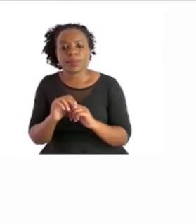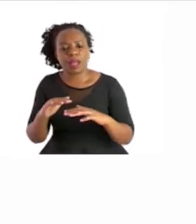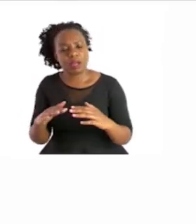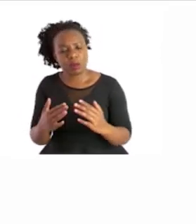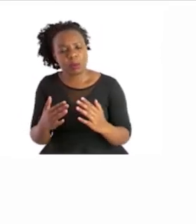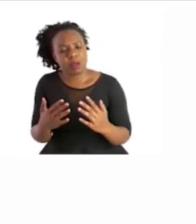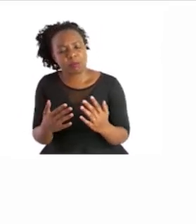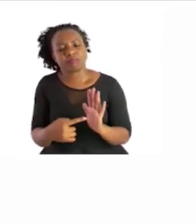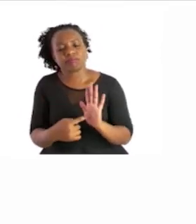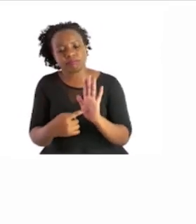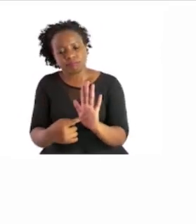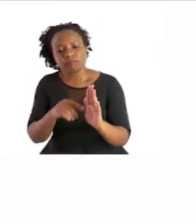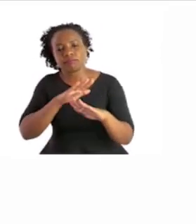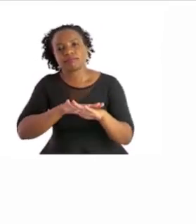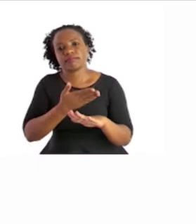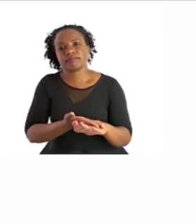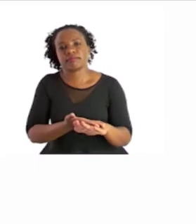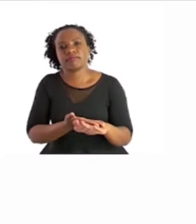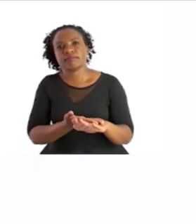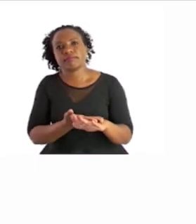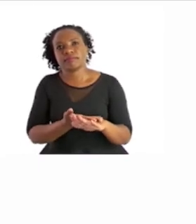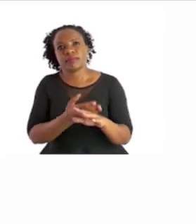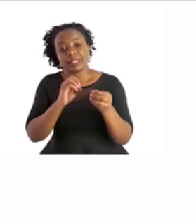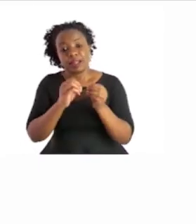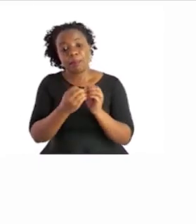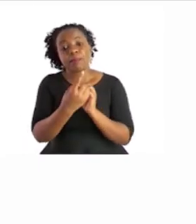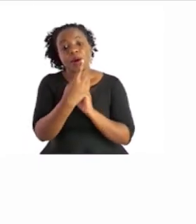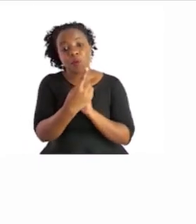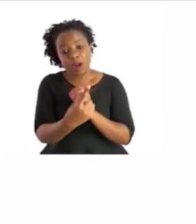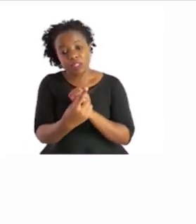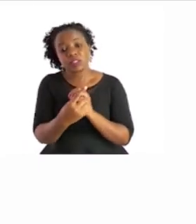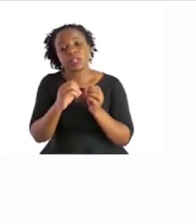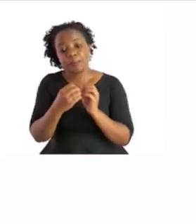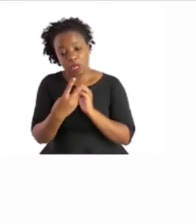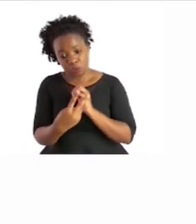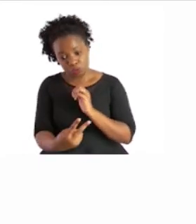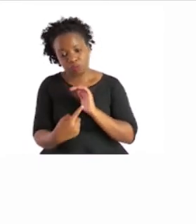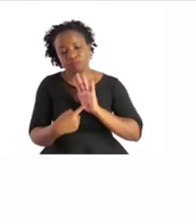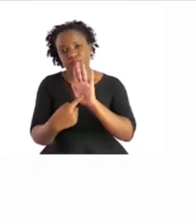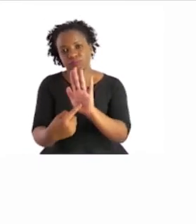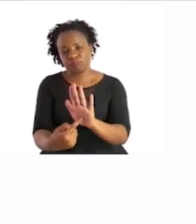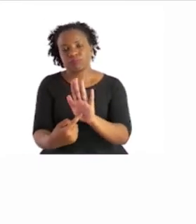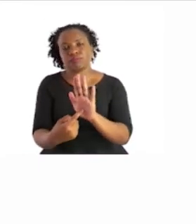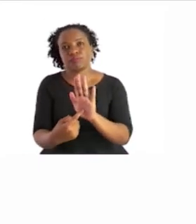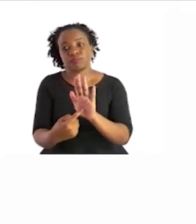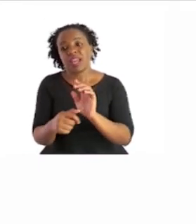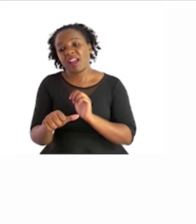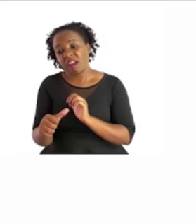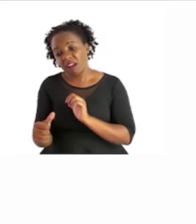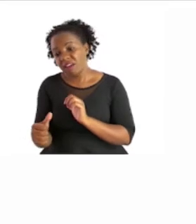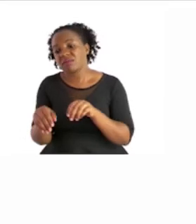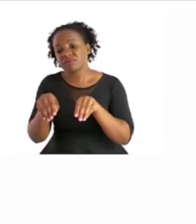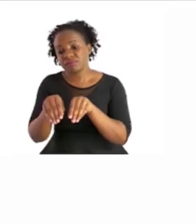to number 1. I'll give it as an example. Maybe number 1 and 2 as examples, and then the rest, you do